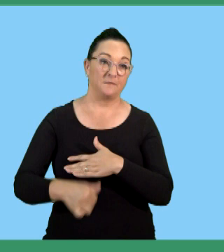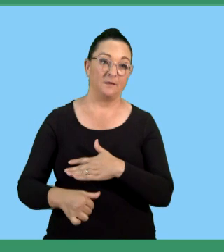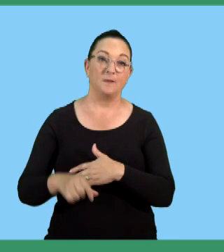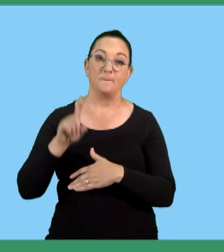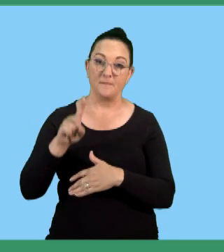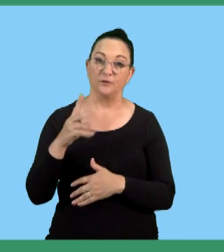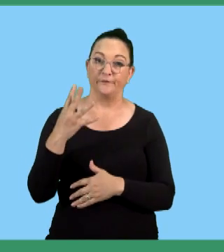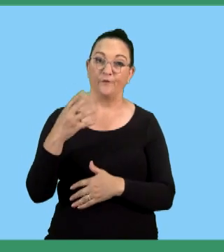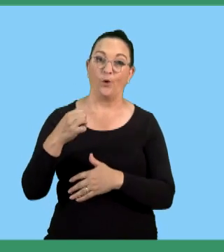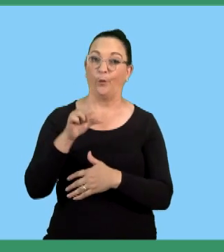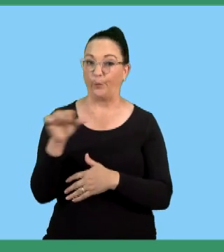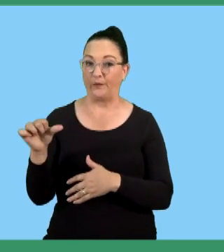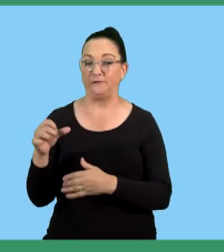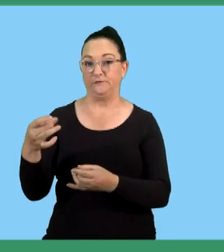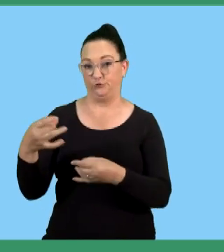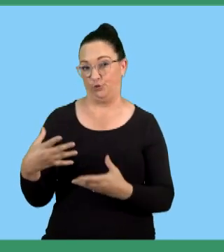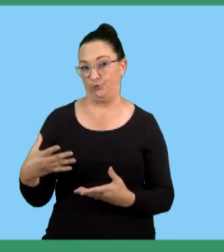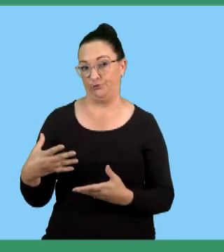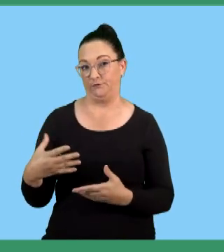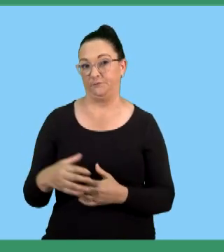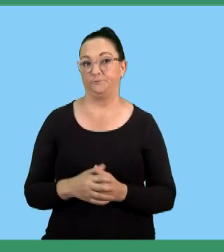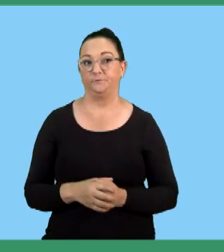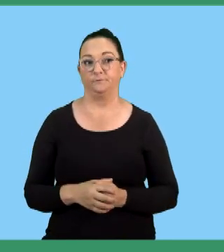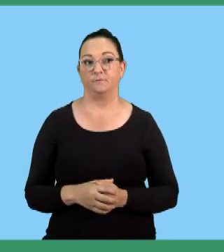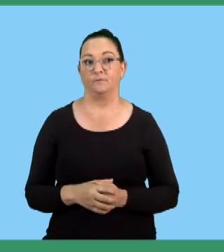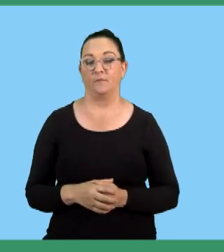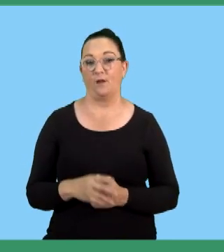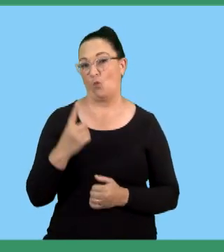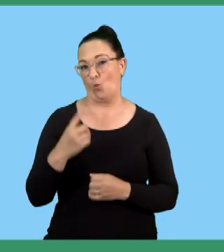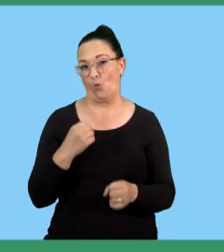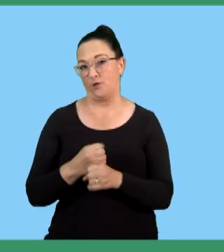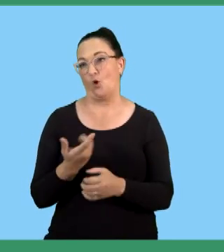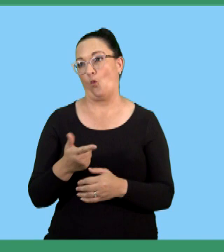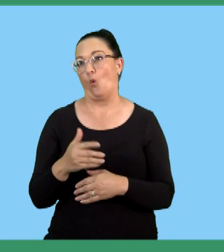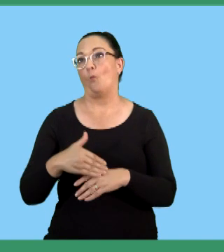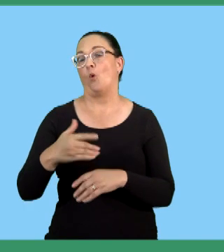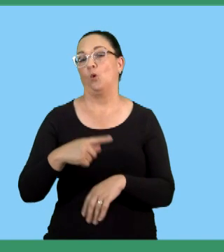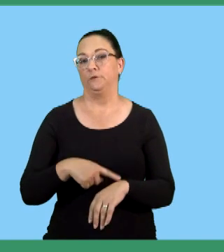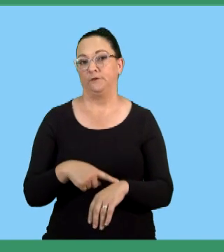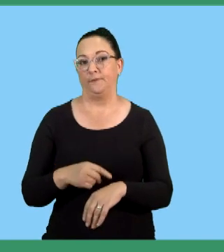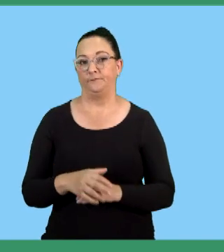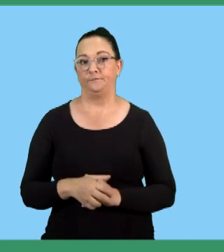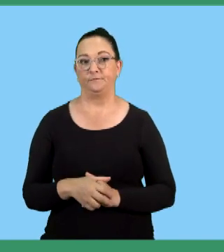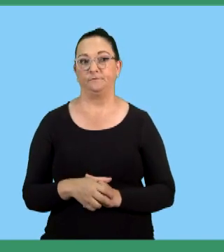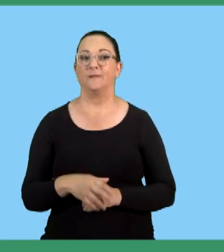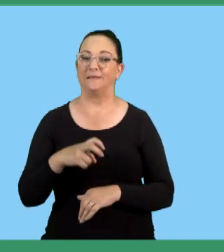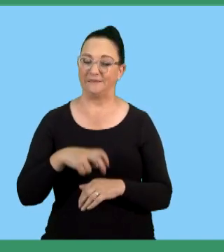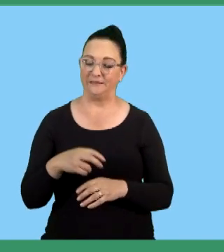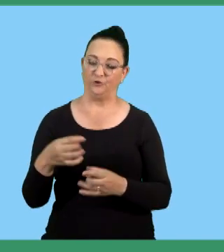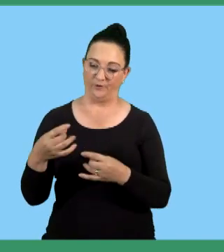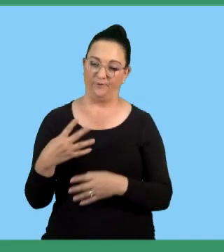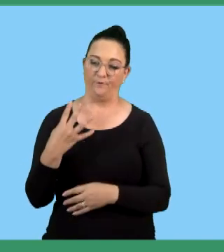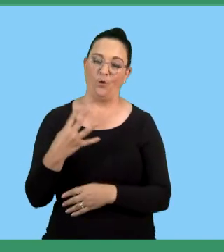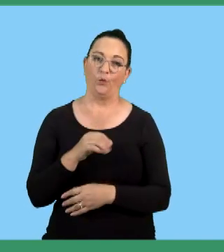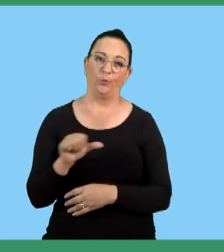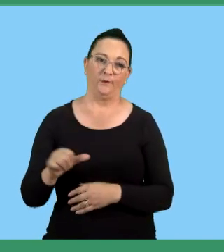4 weeks notice must be given if the worker has been employed for a year or longer. So with 4 weeks, it means what? It means a month if